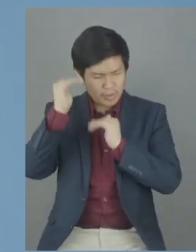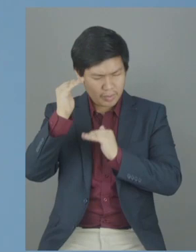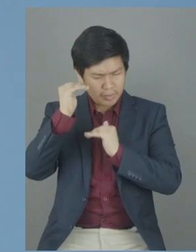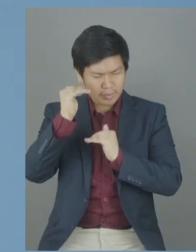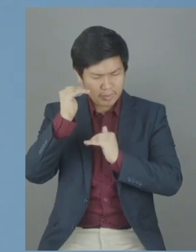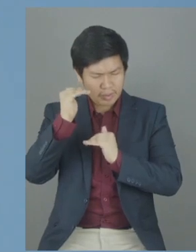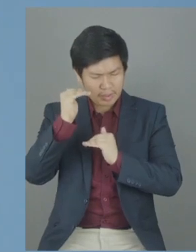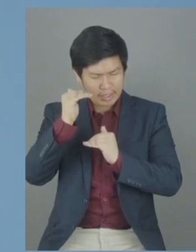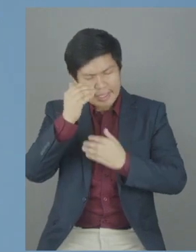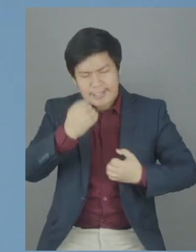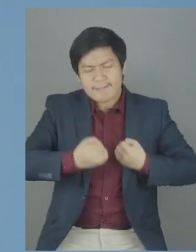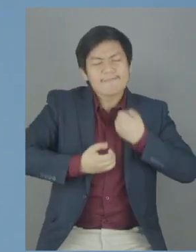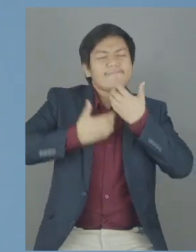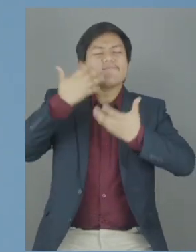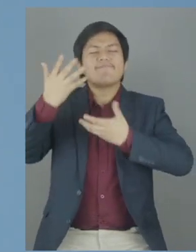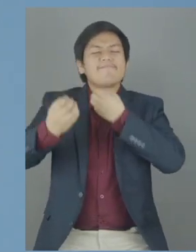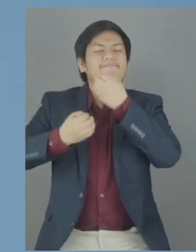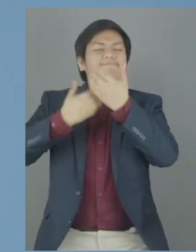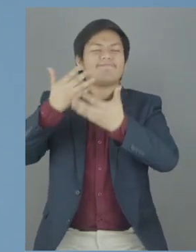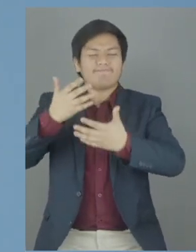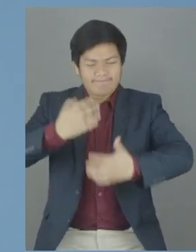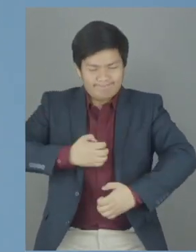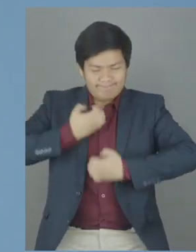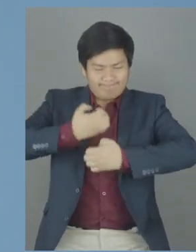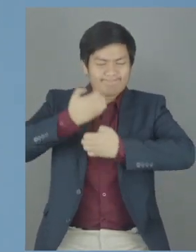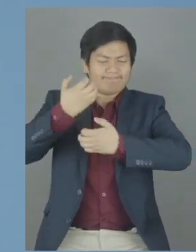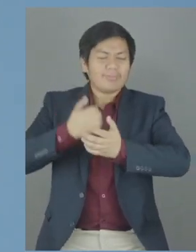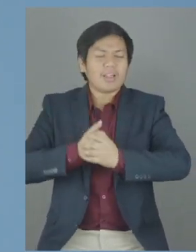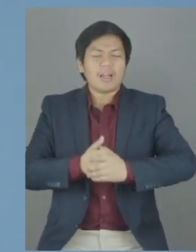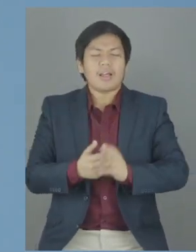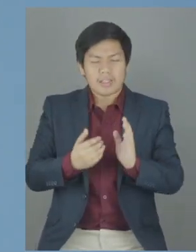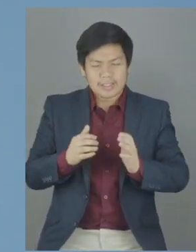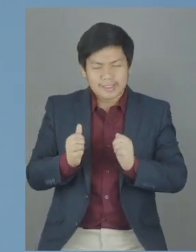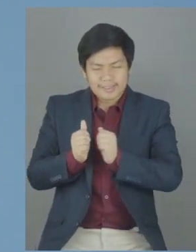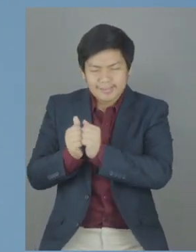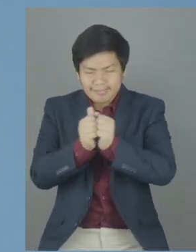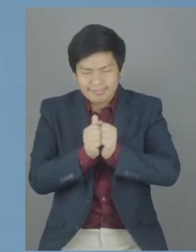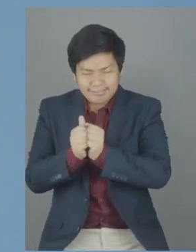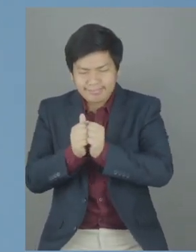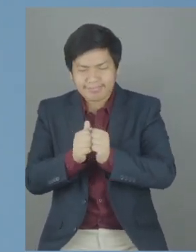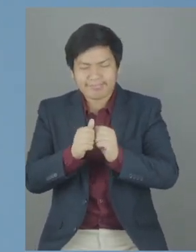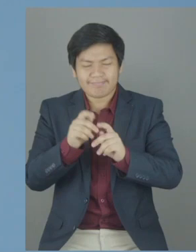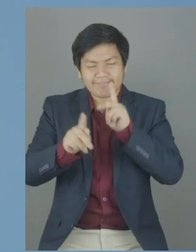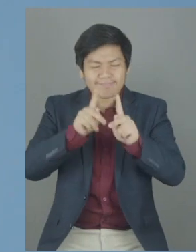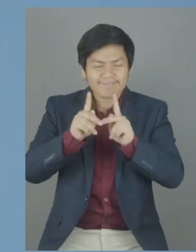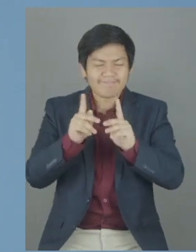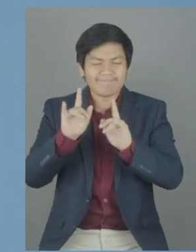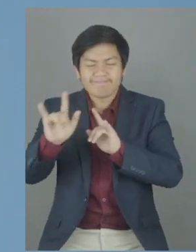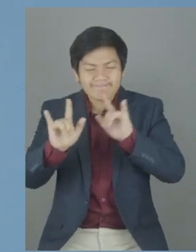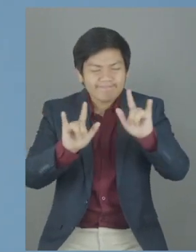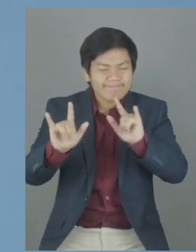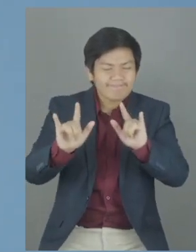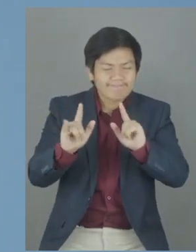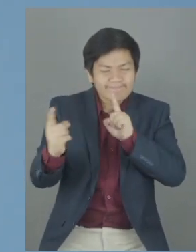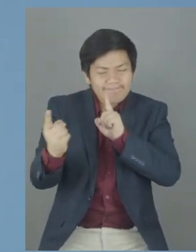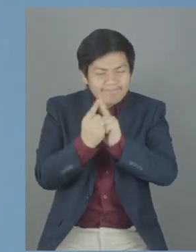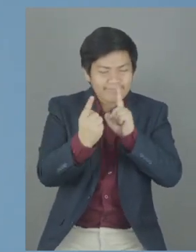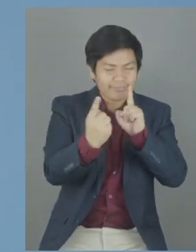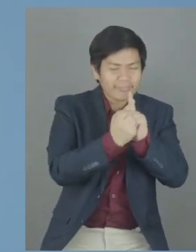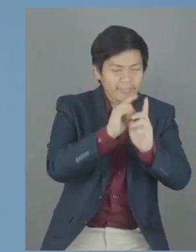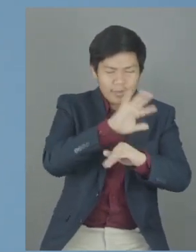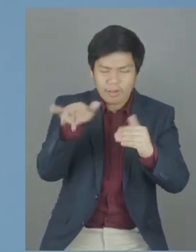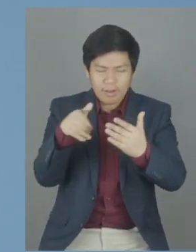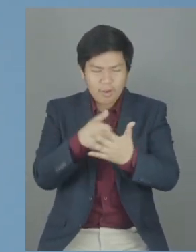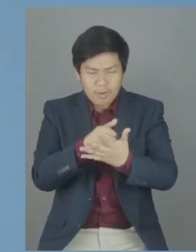be an outpour as we engage with people that we love, people we meet, every soul we